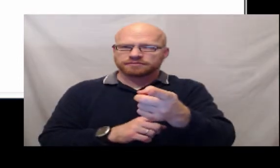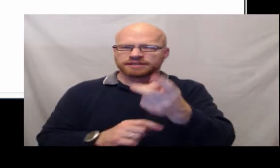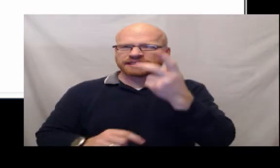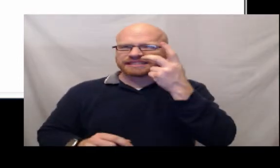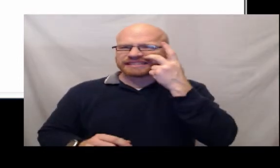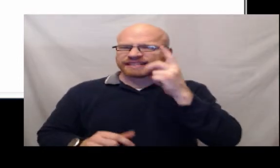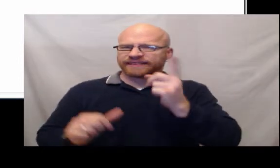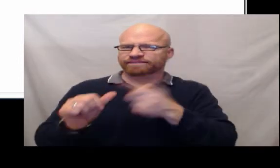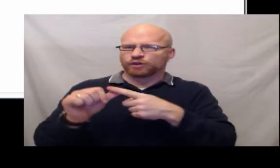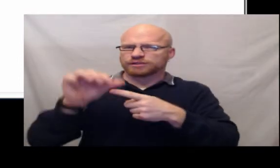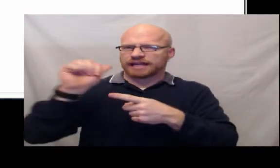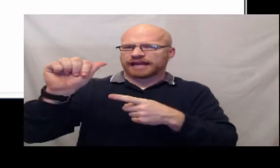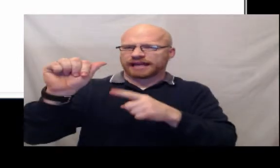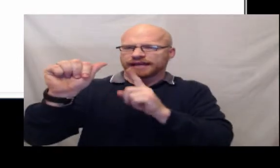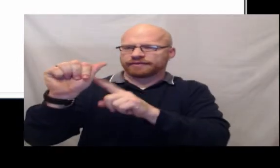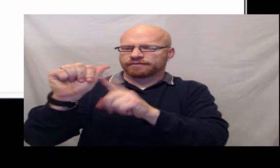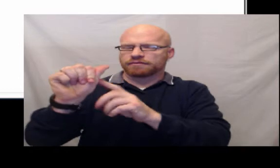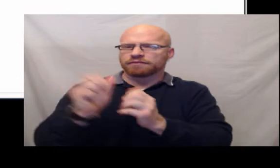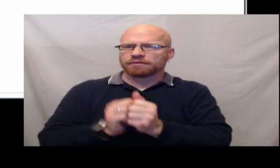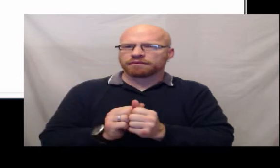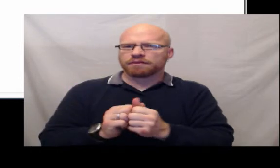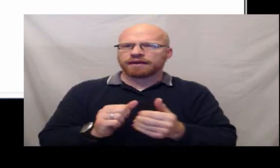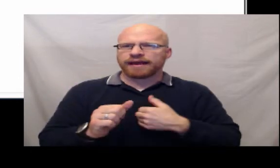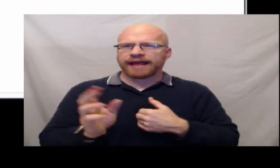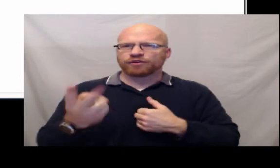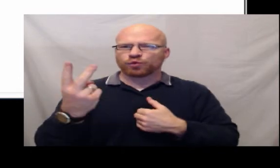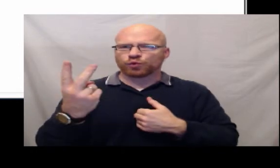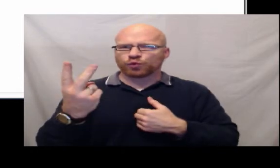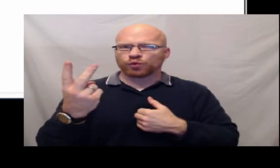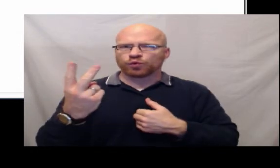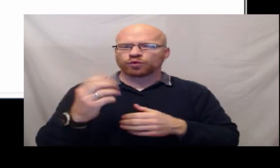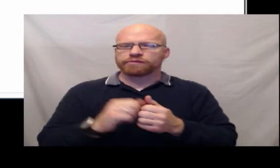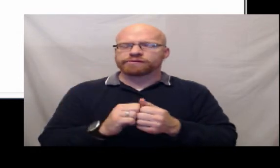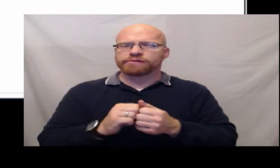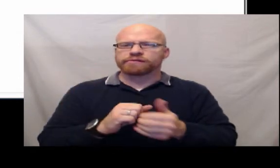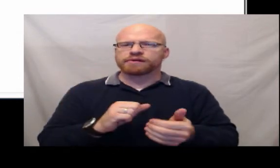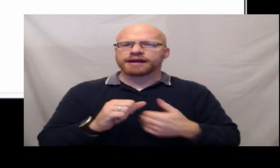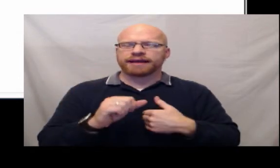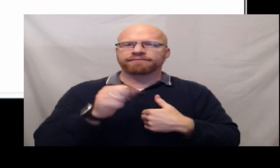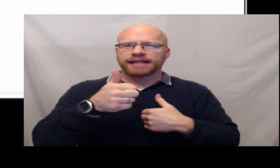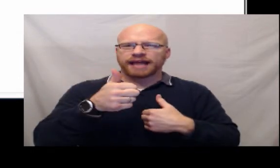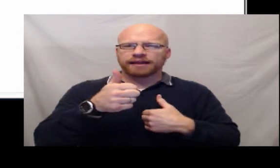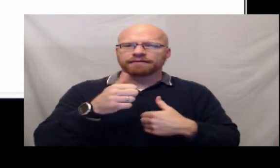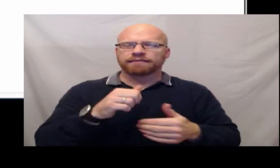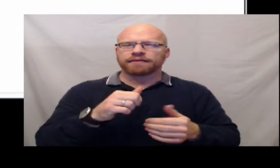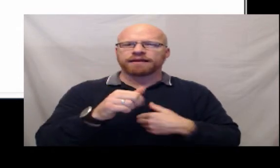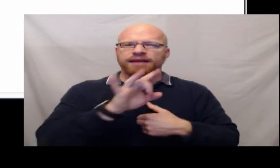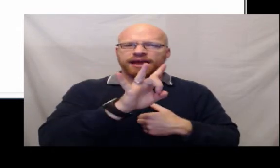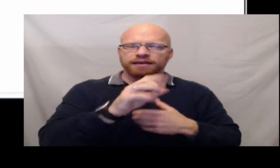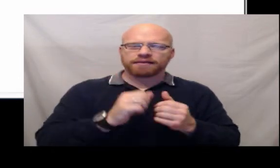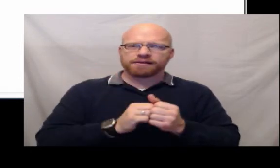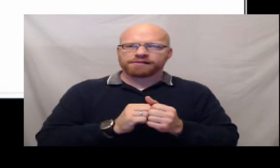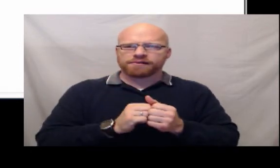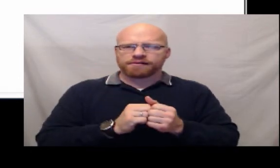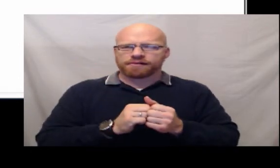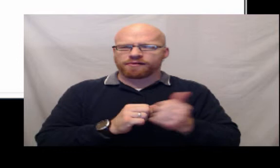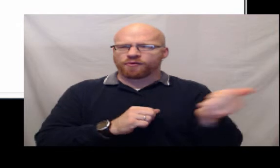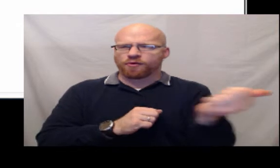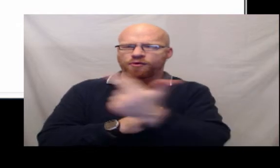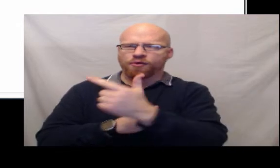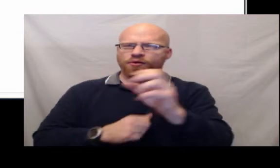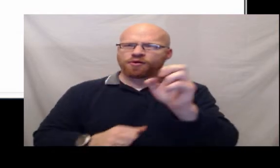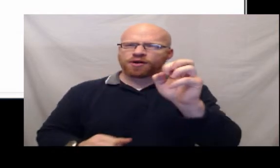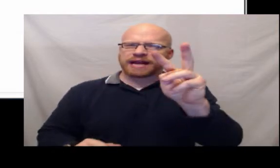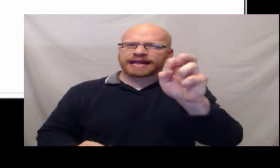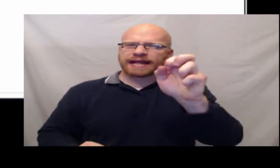What this means is that we can see the first example, A. We have 2 in our first term